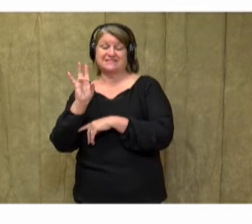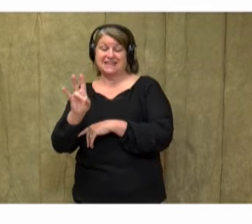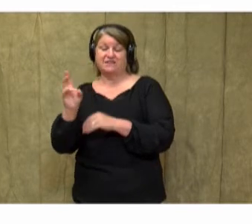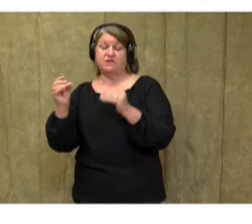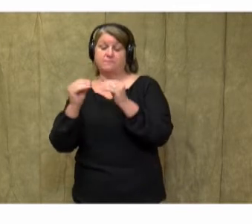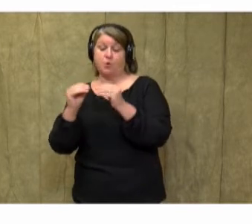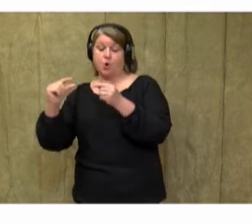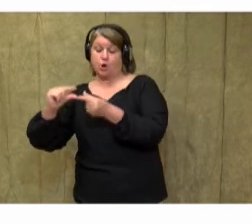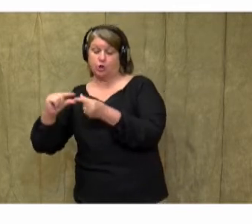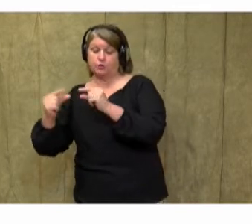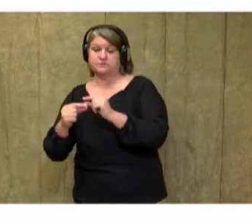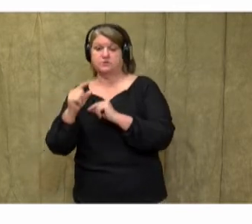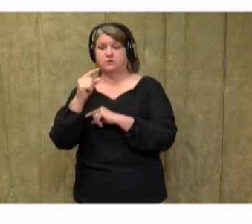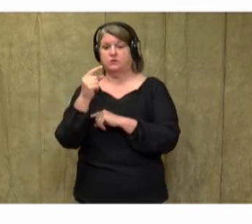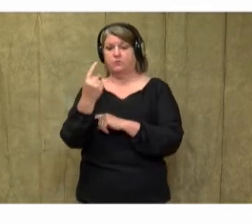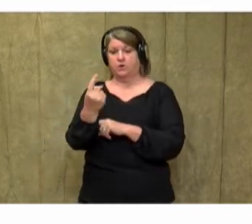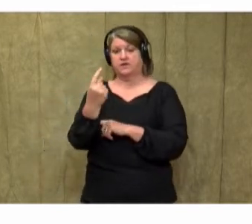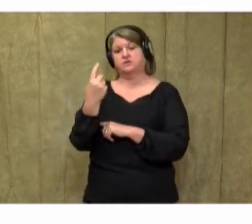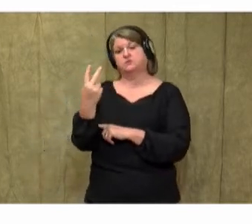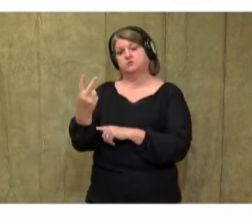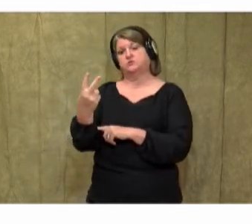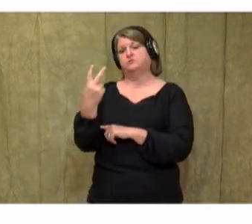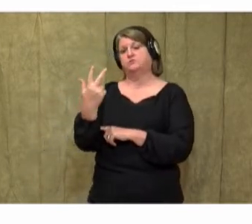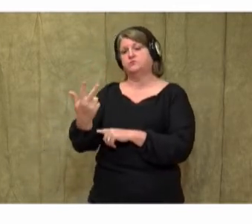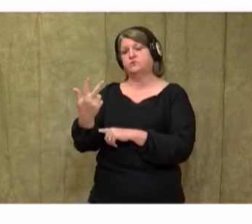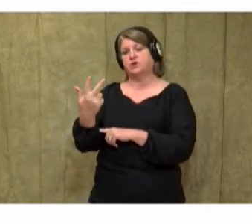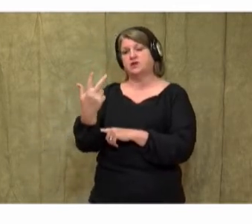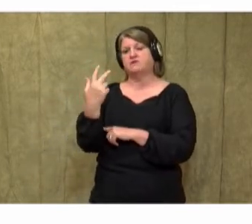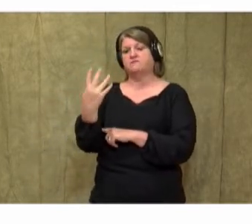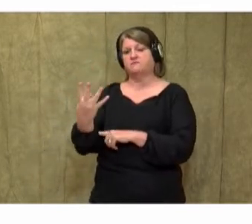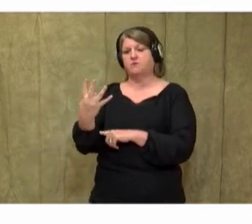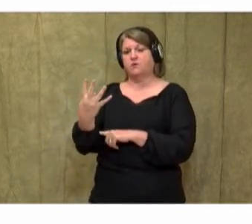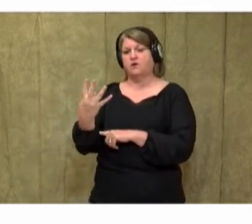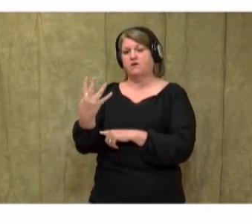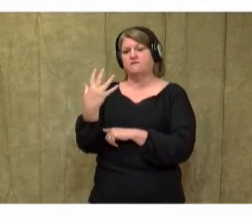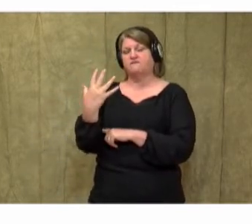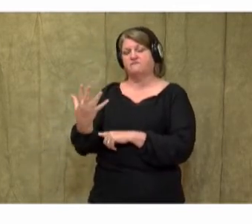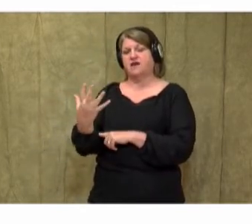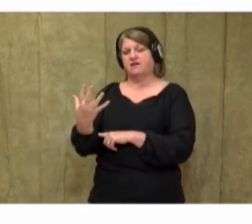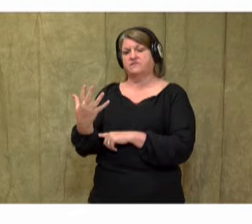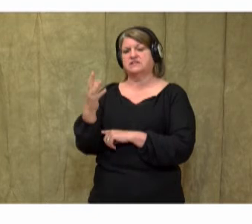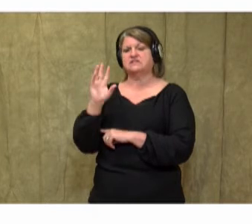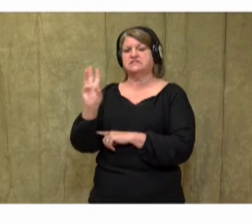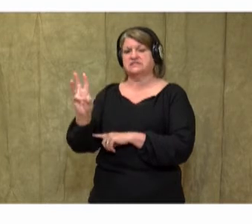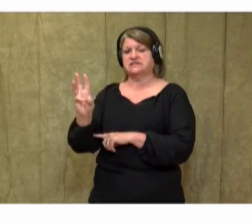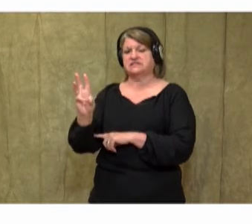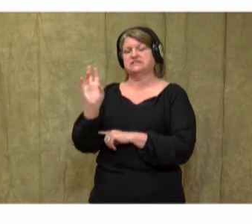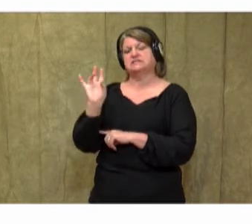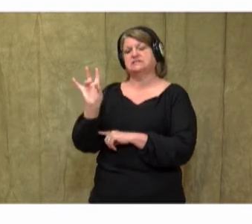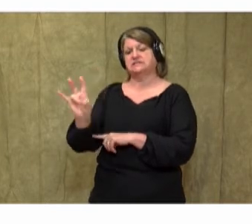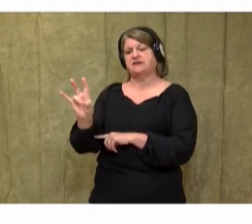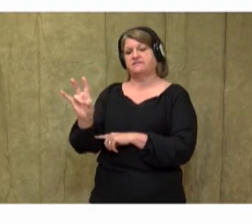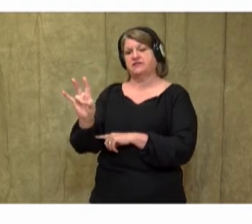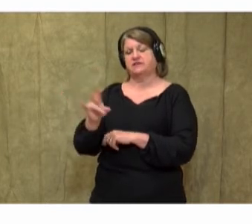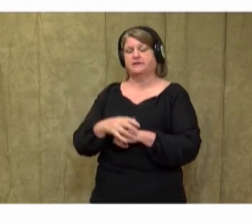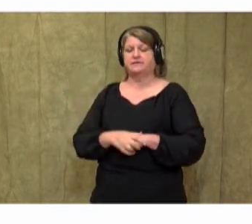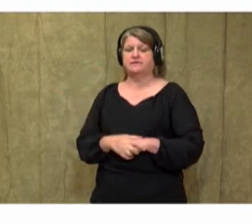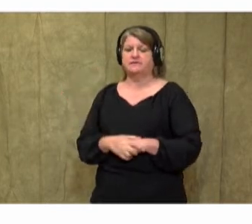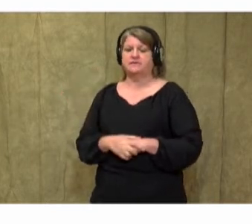1, 2, 3, 4, 5, 6,